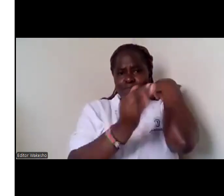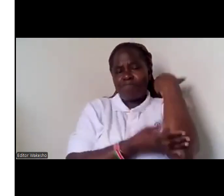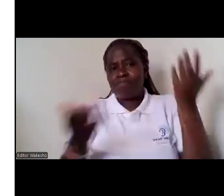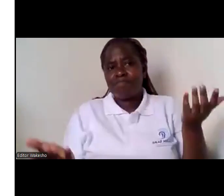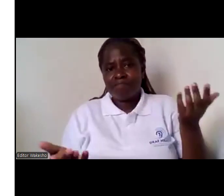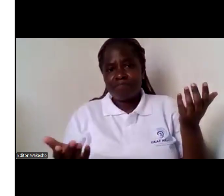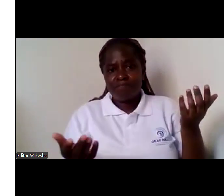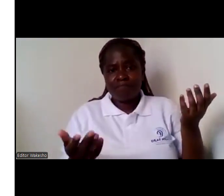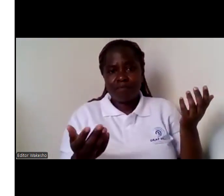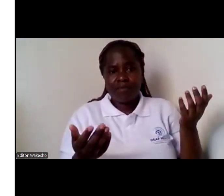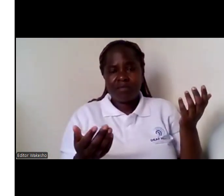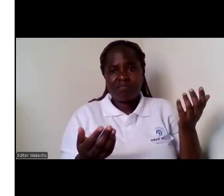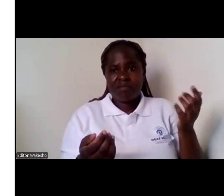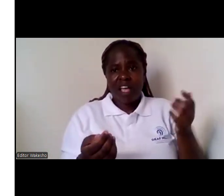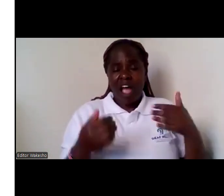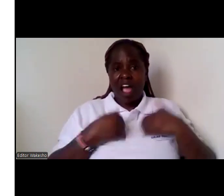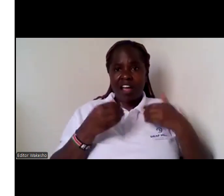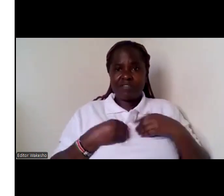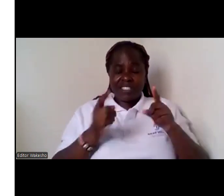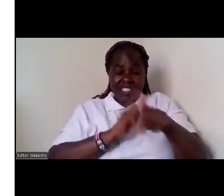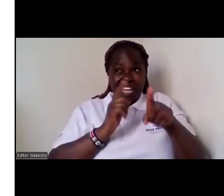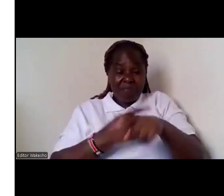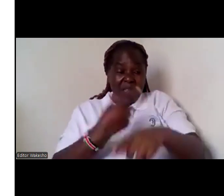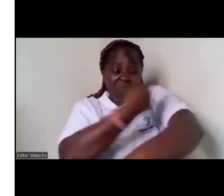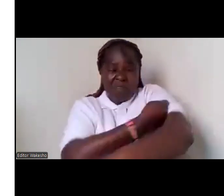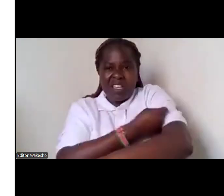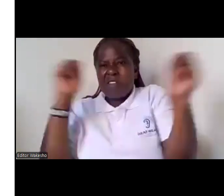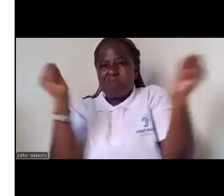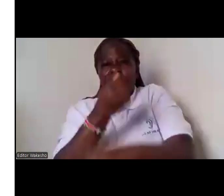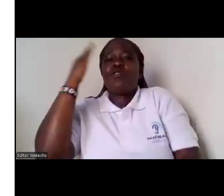any physical signs that someone is using the method.